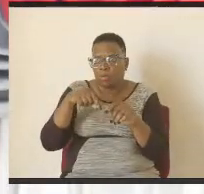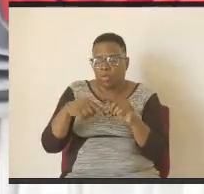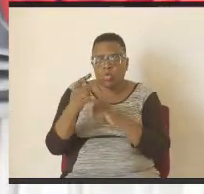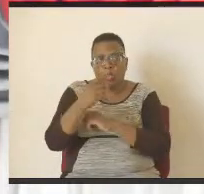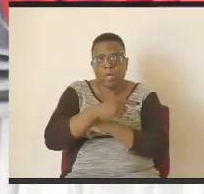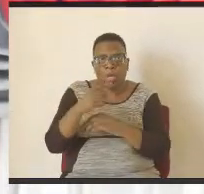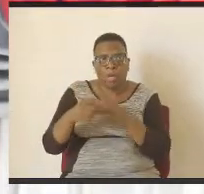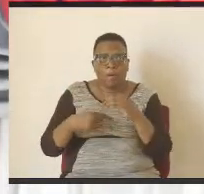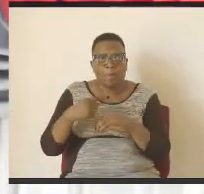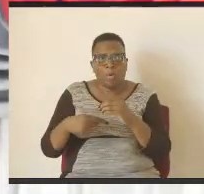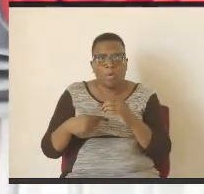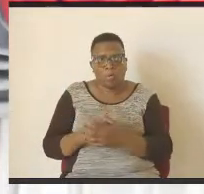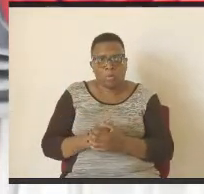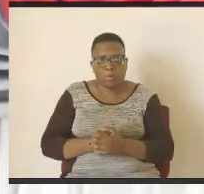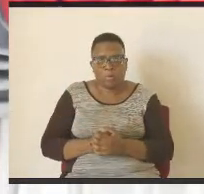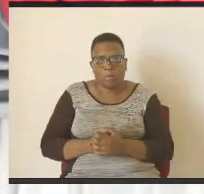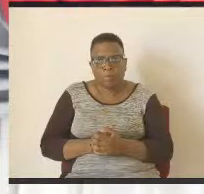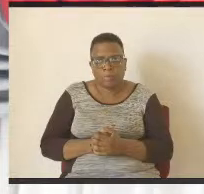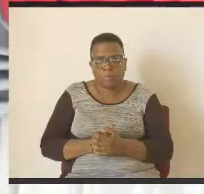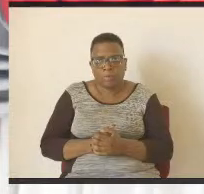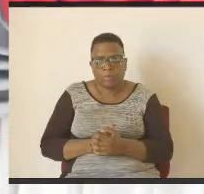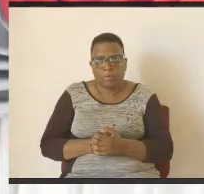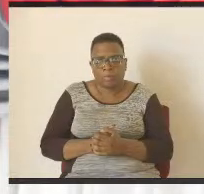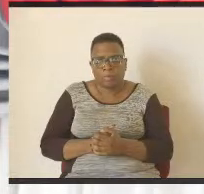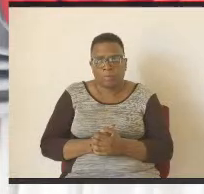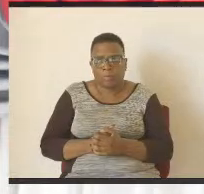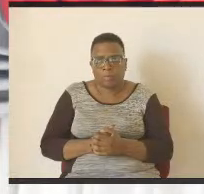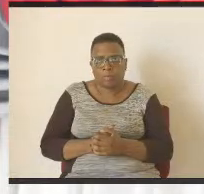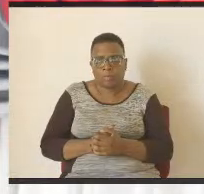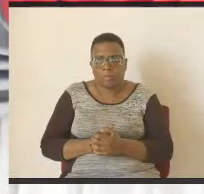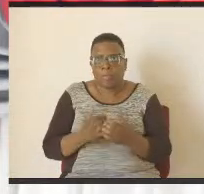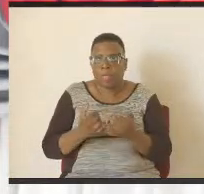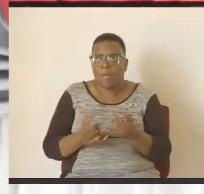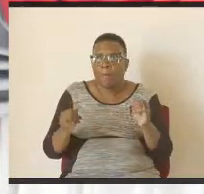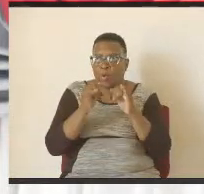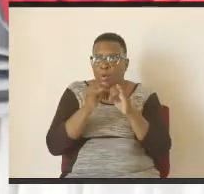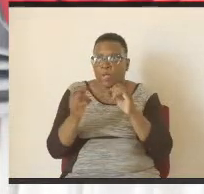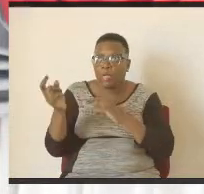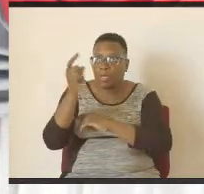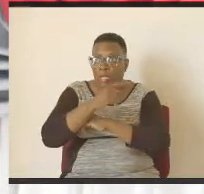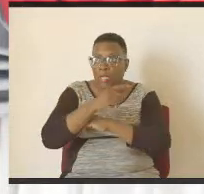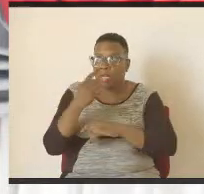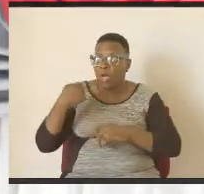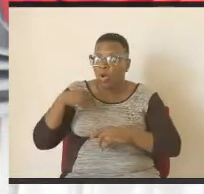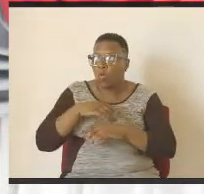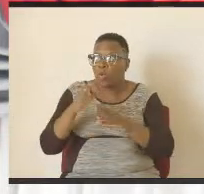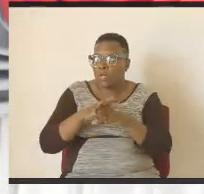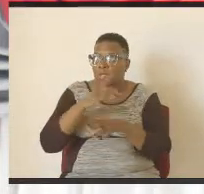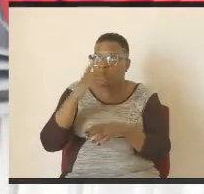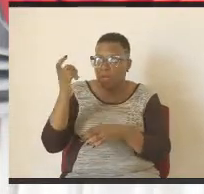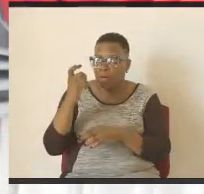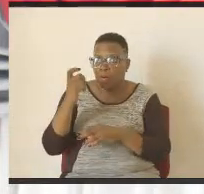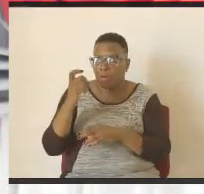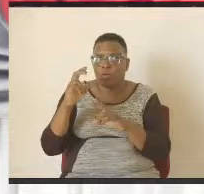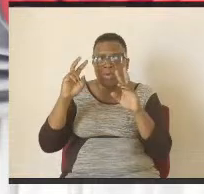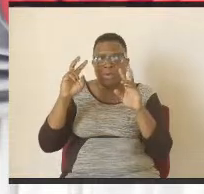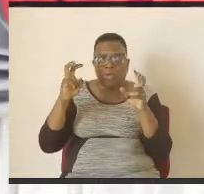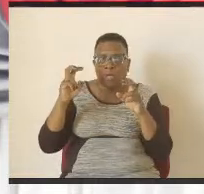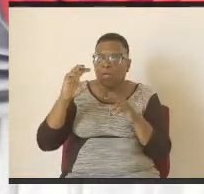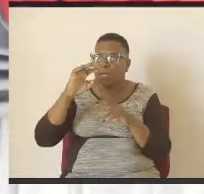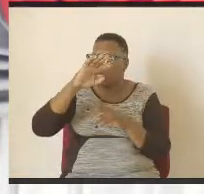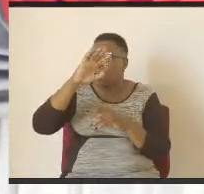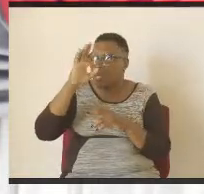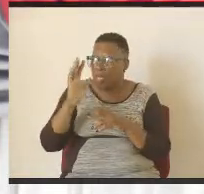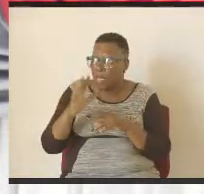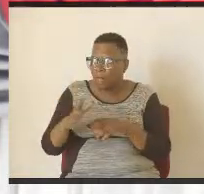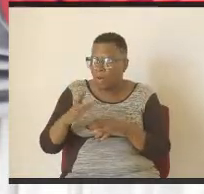about the significant day that we're celebrating, and with this title, Never